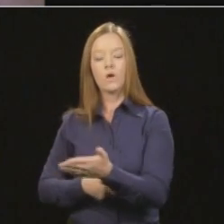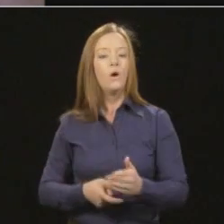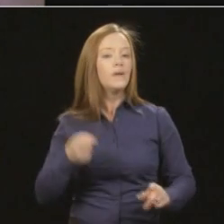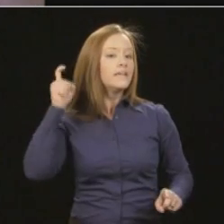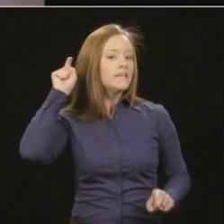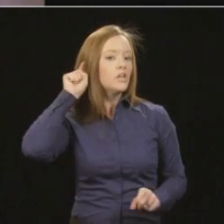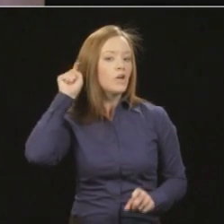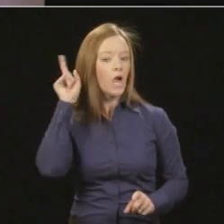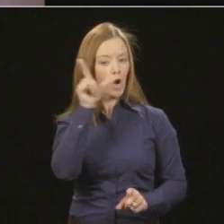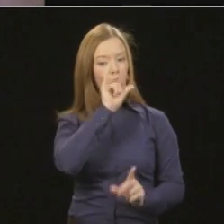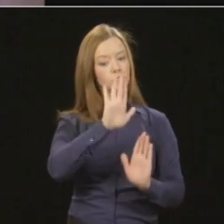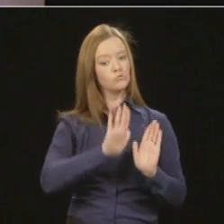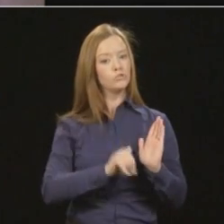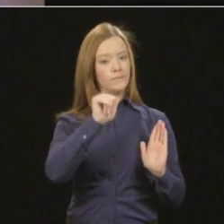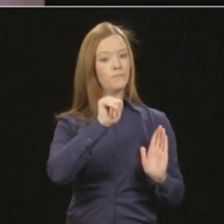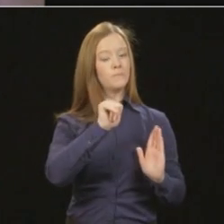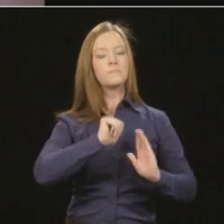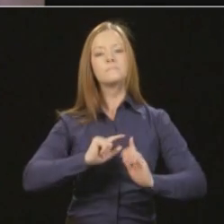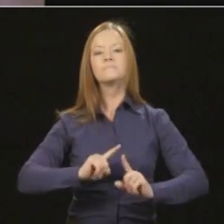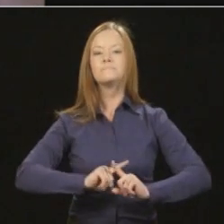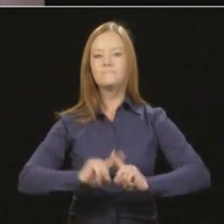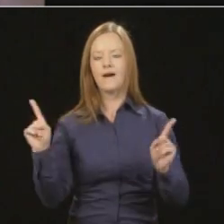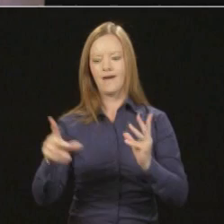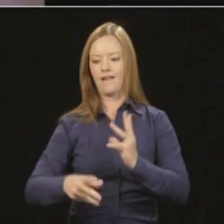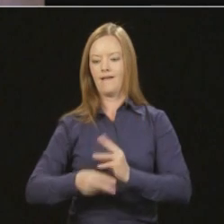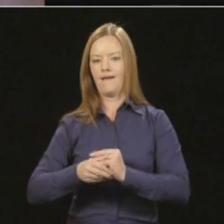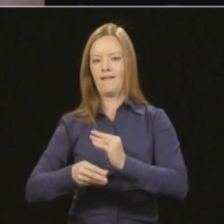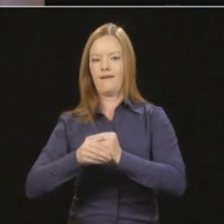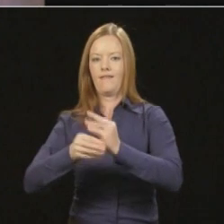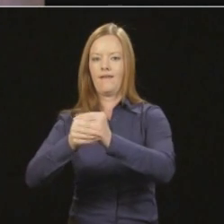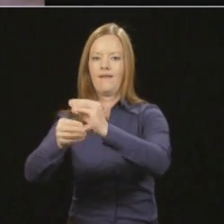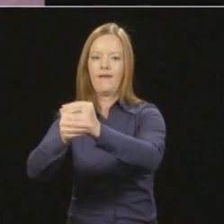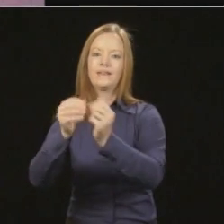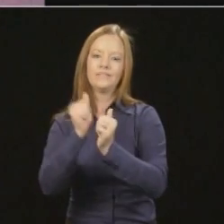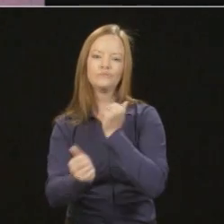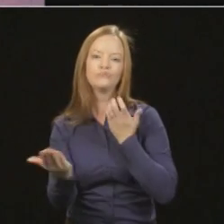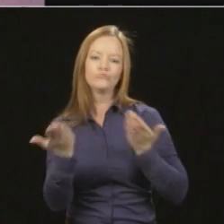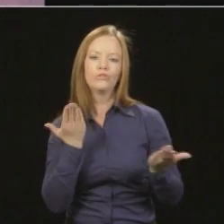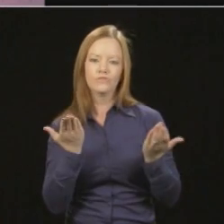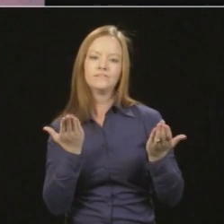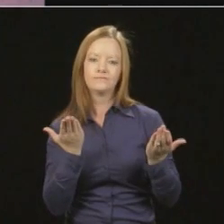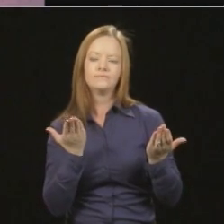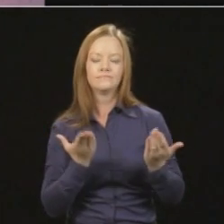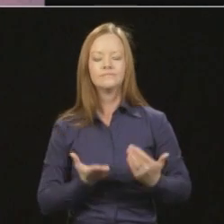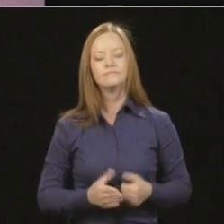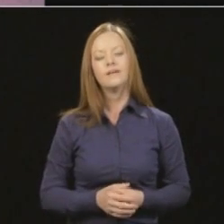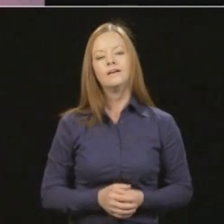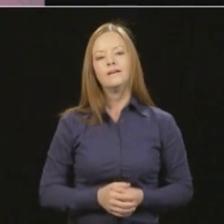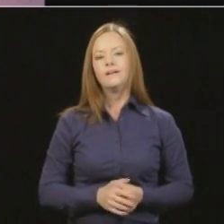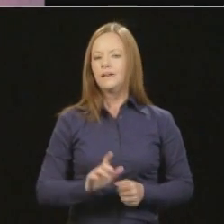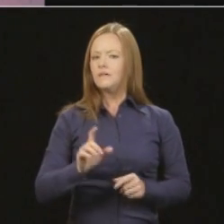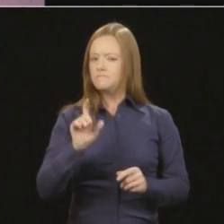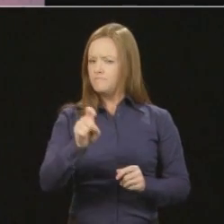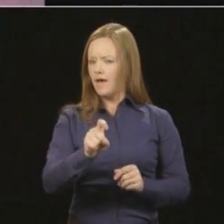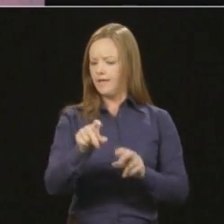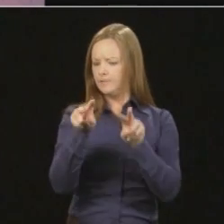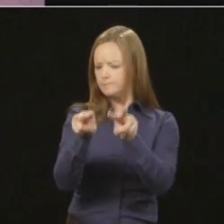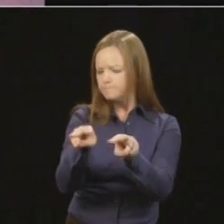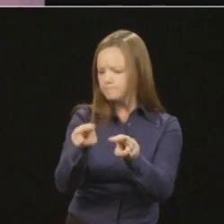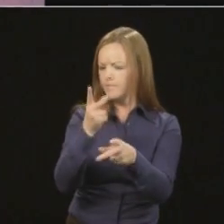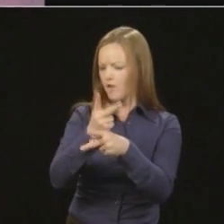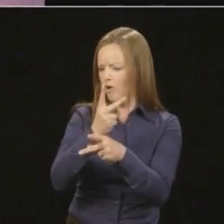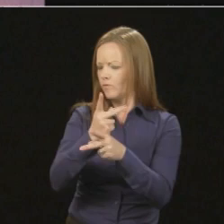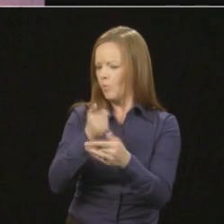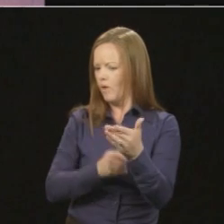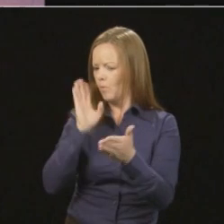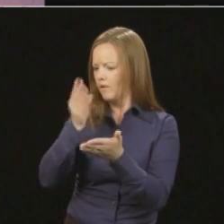for a hearing aid, but then each service provided is priced separately. So be aware of what you're buying when you sign your name on